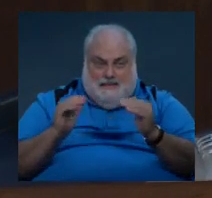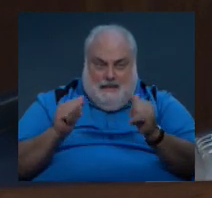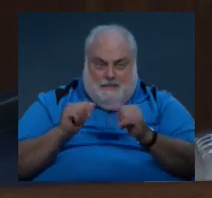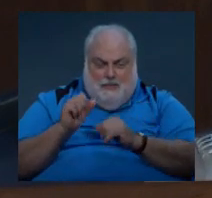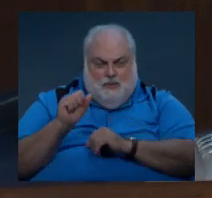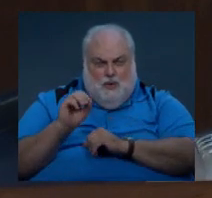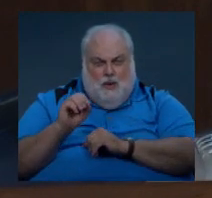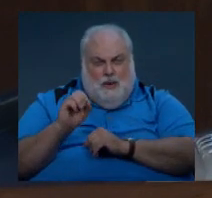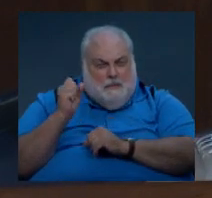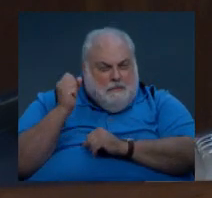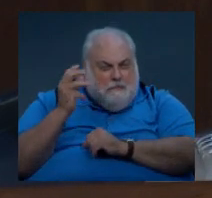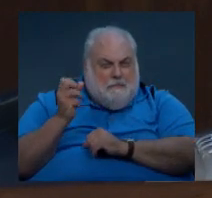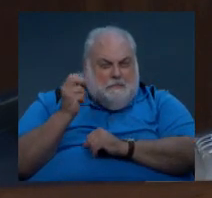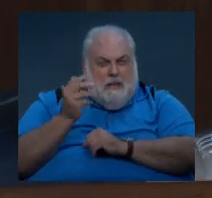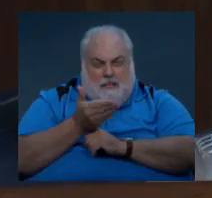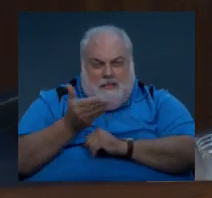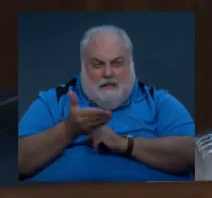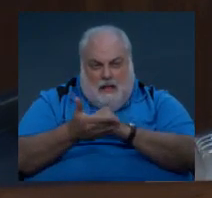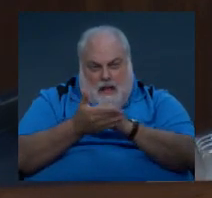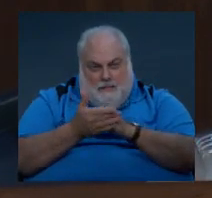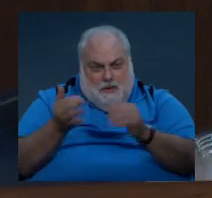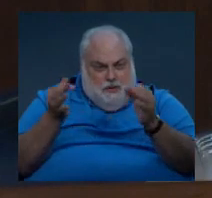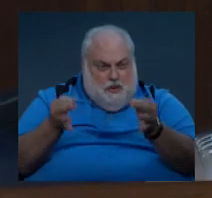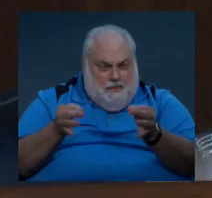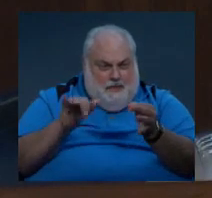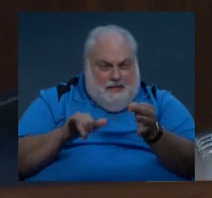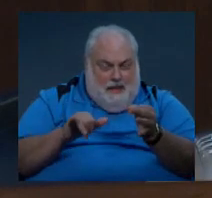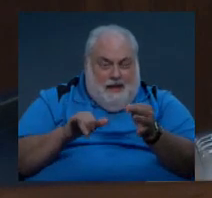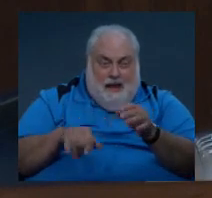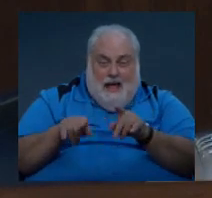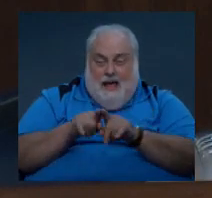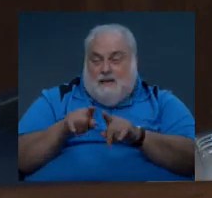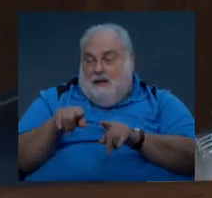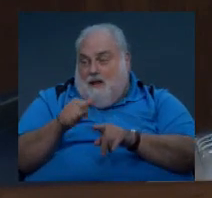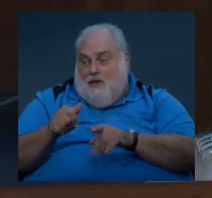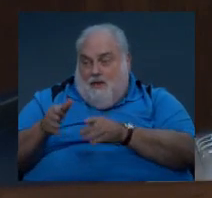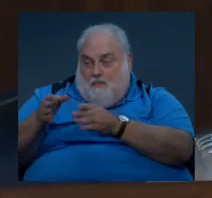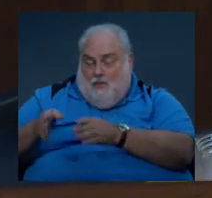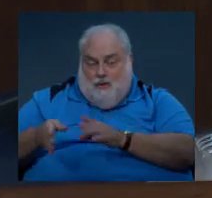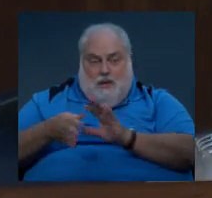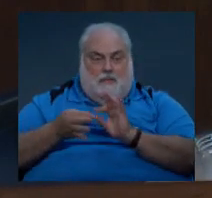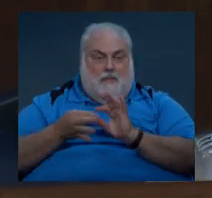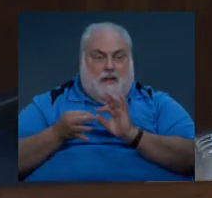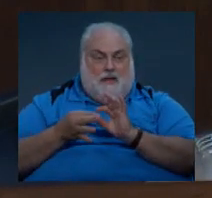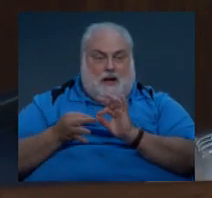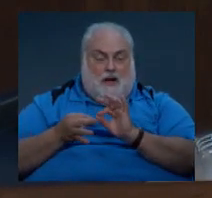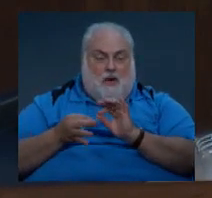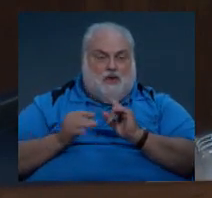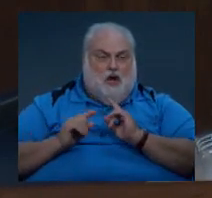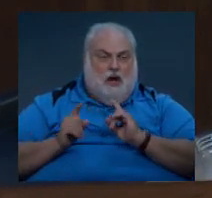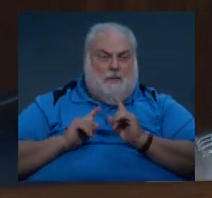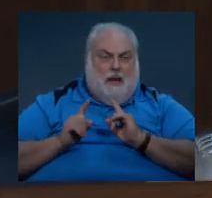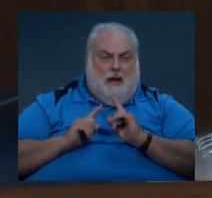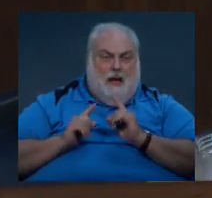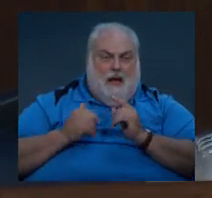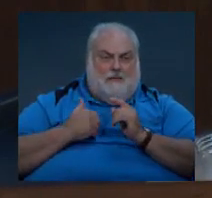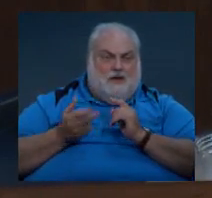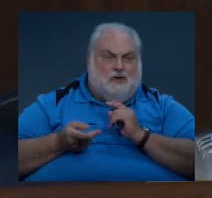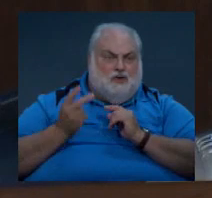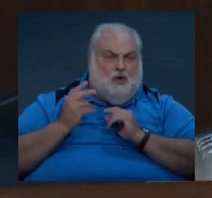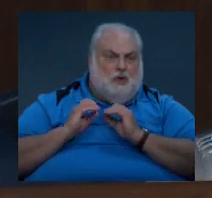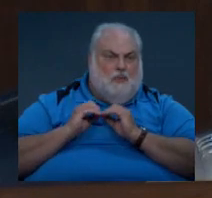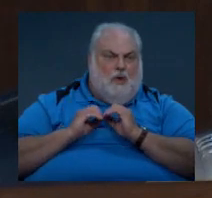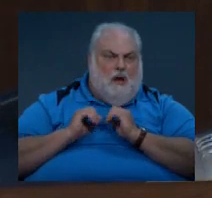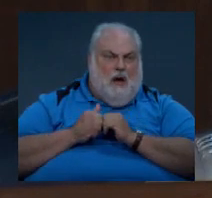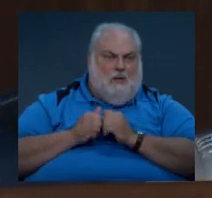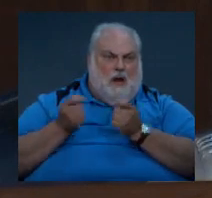many things that you look at that help determine that. And as my colleague mentioned a minute ago, how are we, we're talking about having 2 more, and how are we